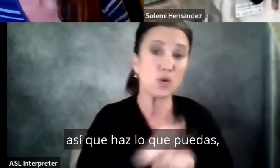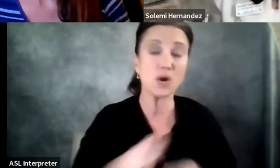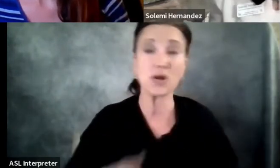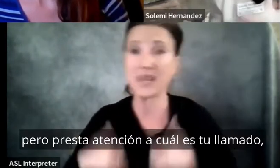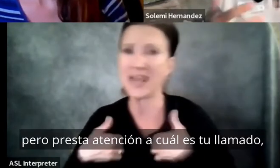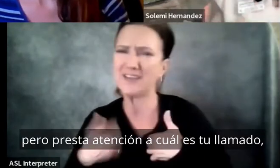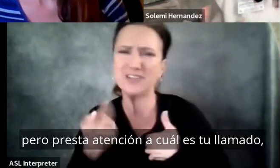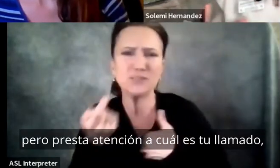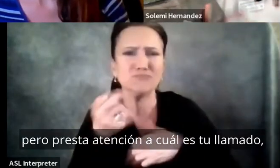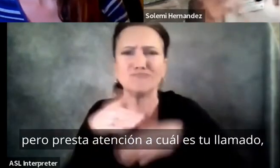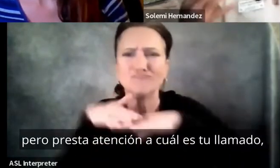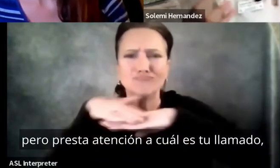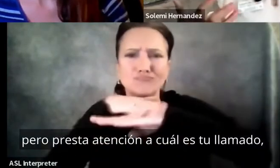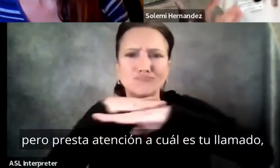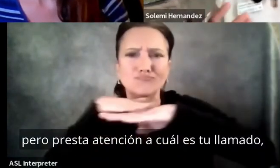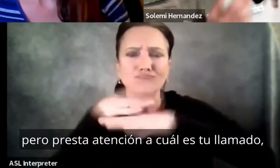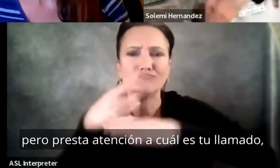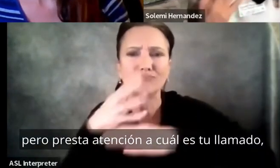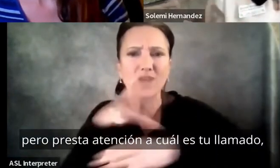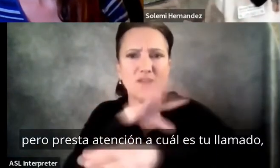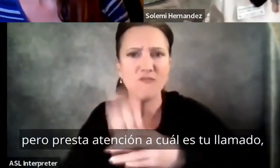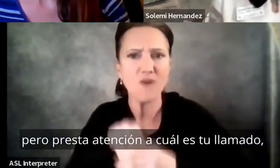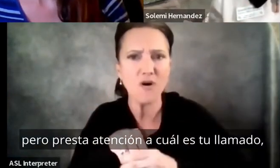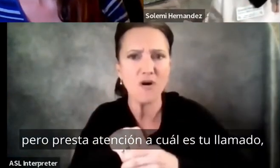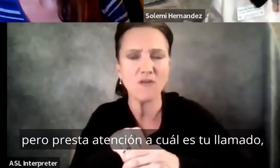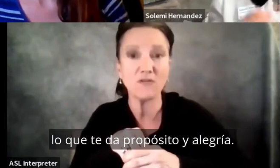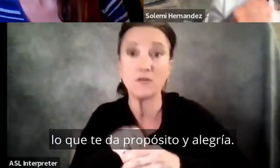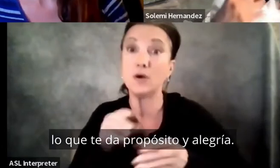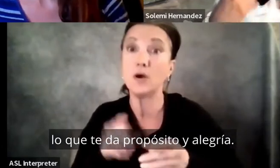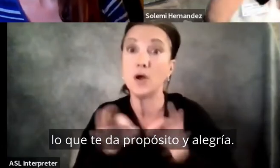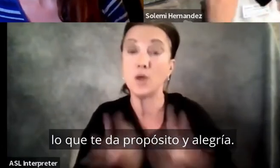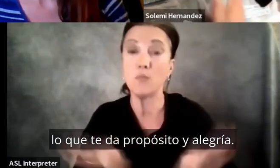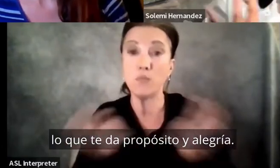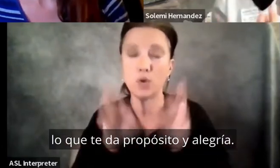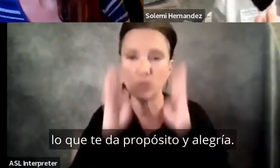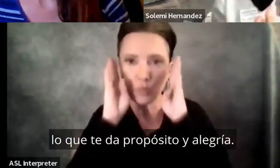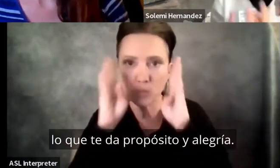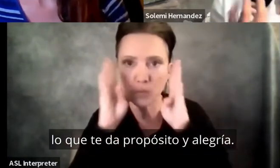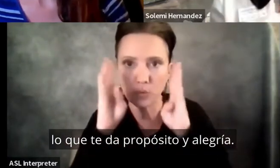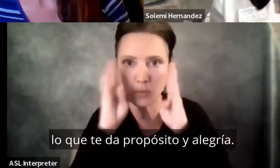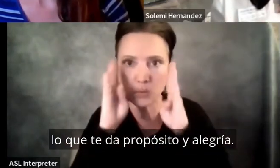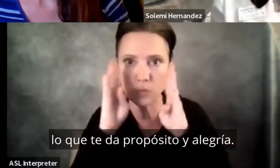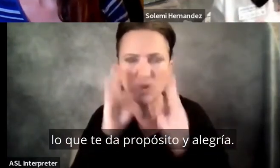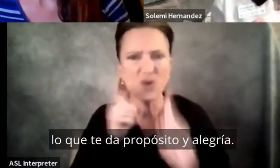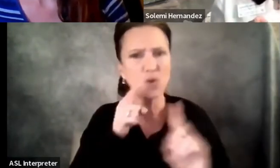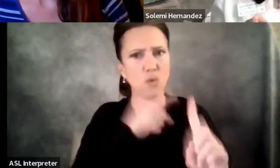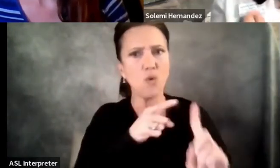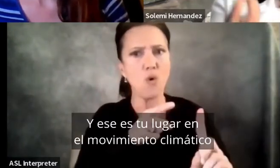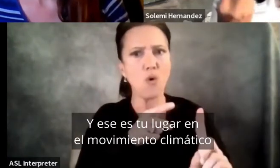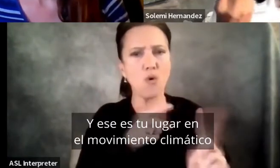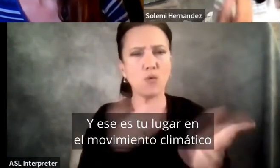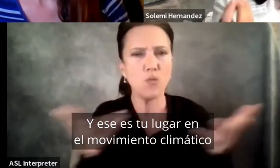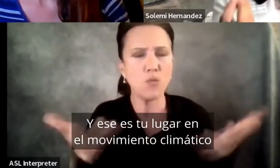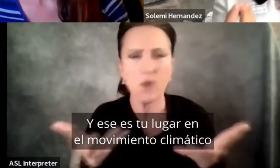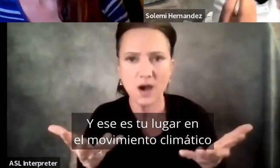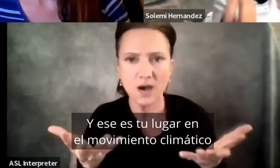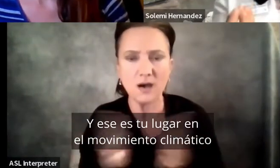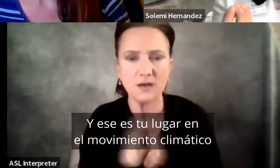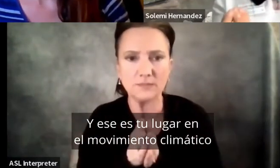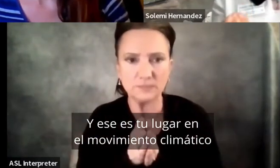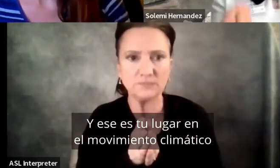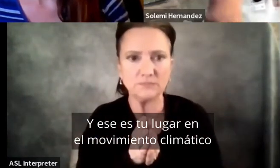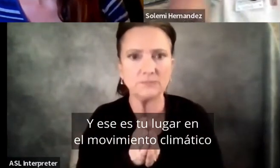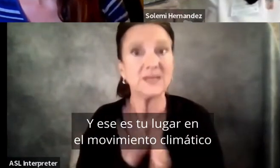can, but be paying attention to what is your goal, what gives you purpose and joy. And that is